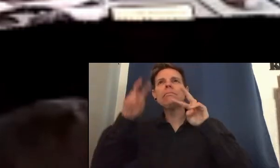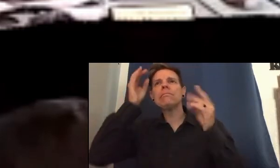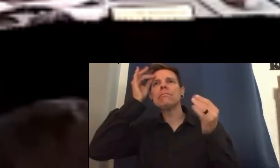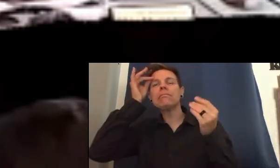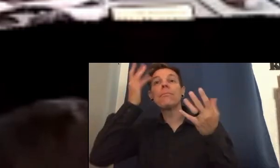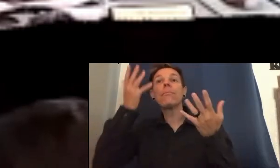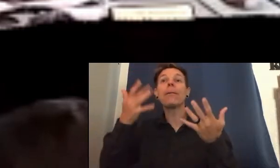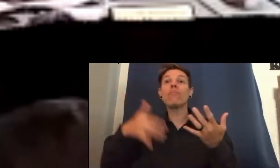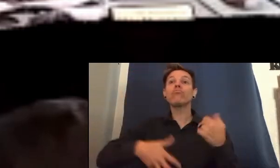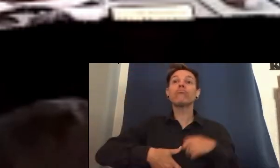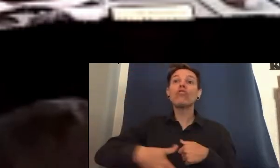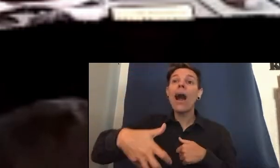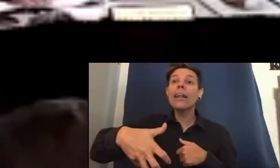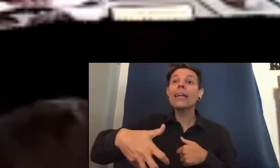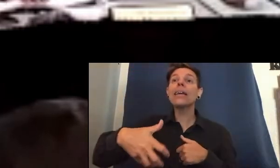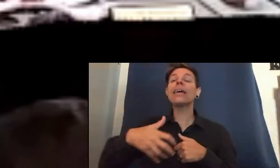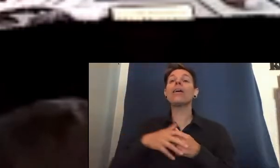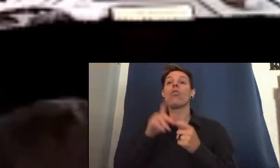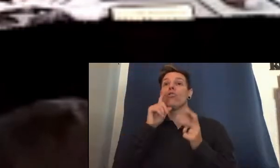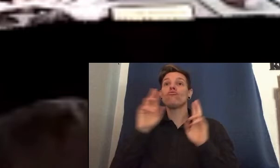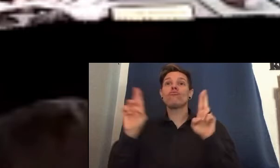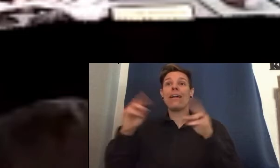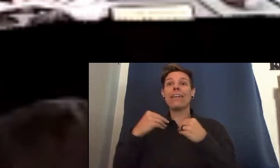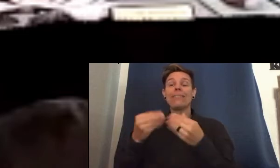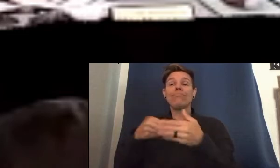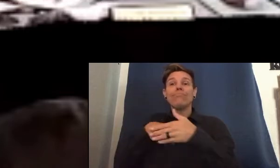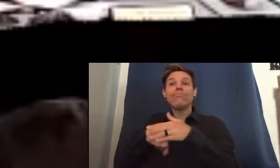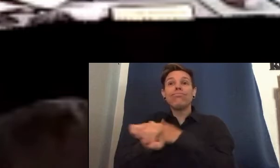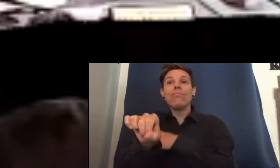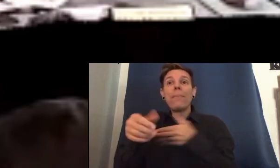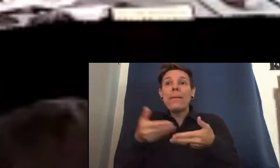delivery, because by definition, we're immunosuppressed to